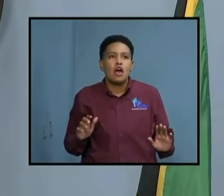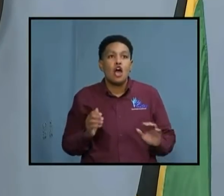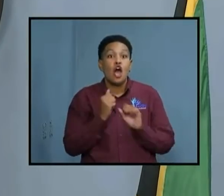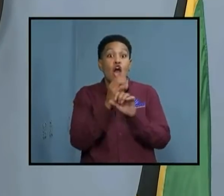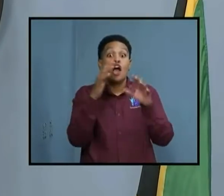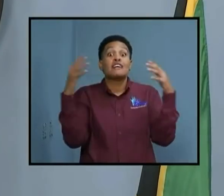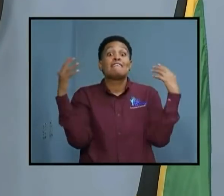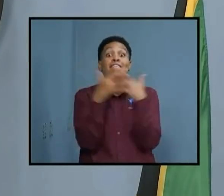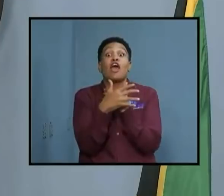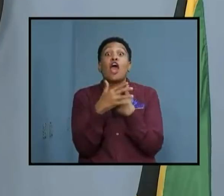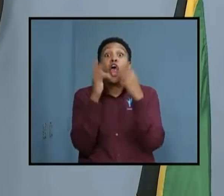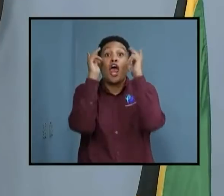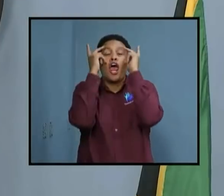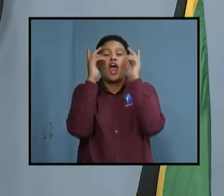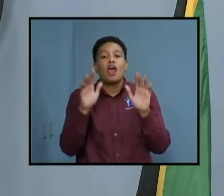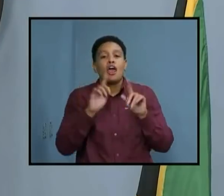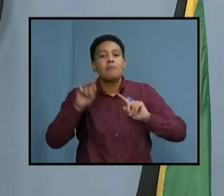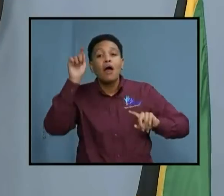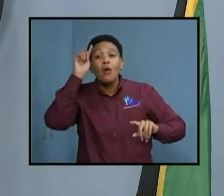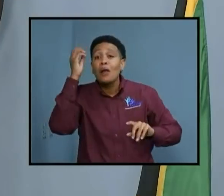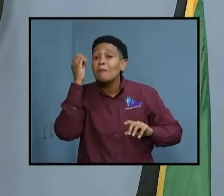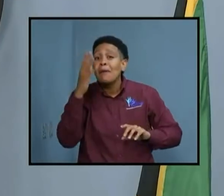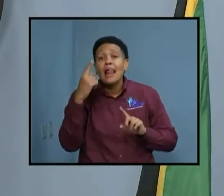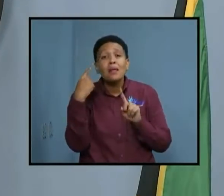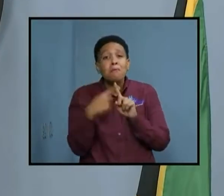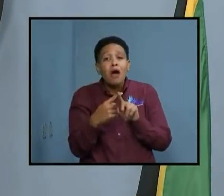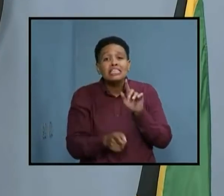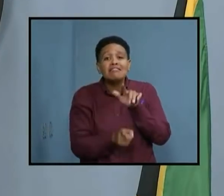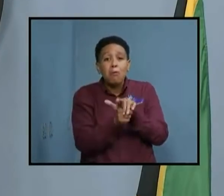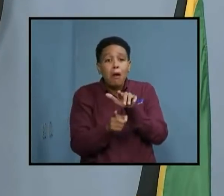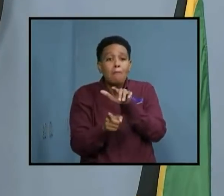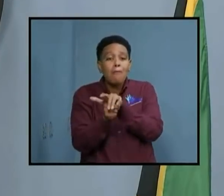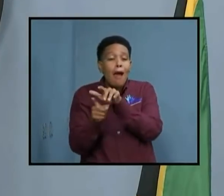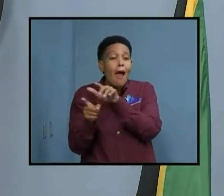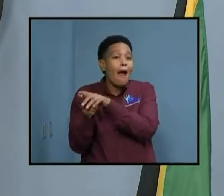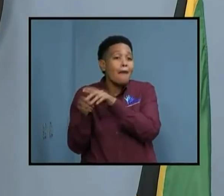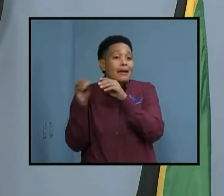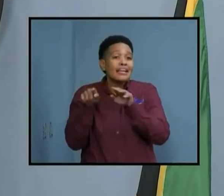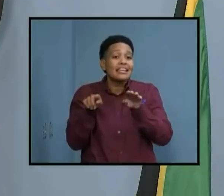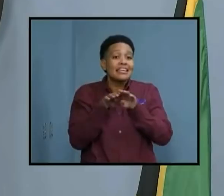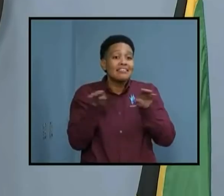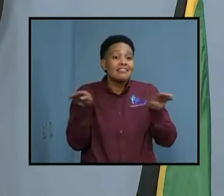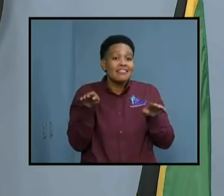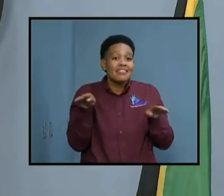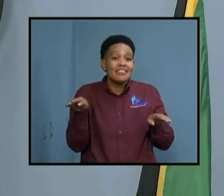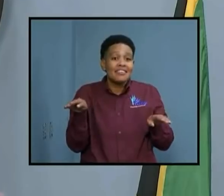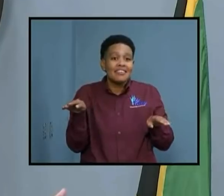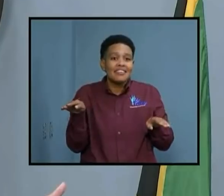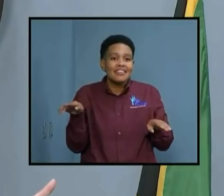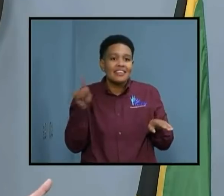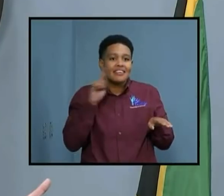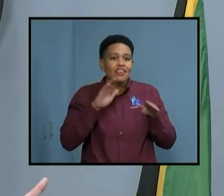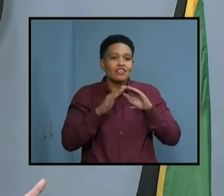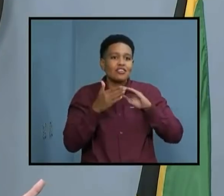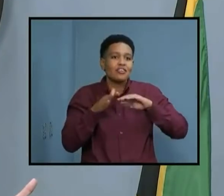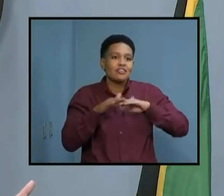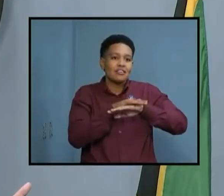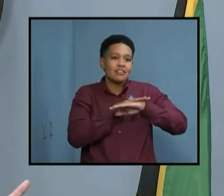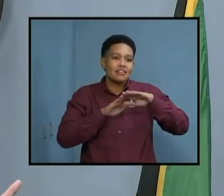any fear, but there are going to be many positive cases in this phase across the